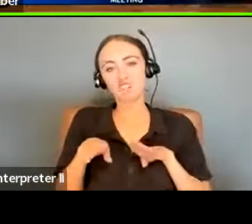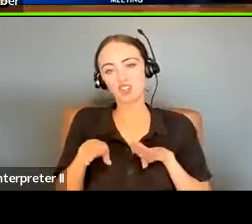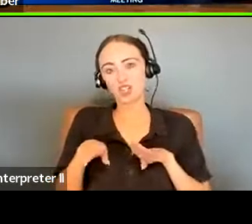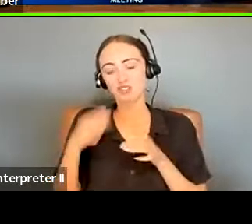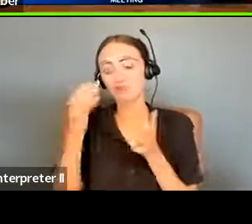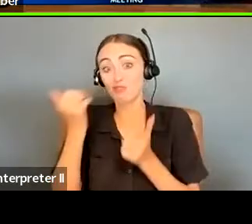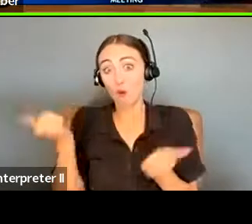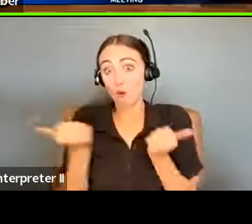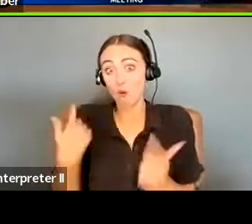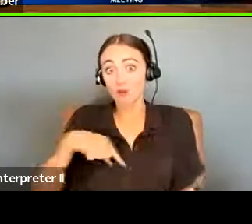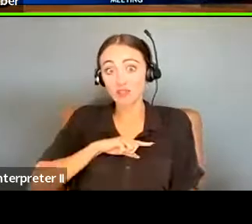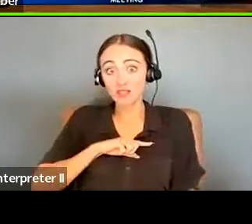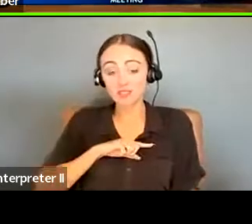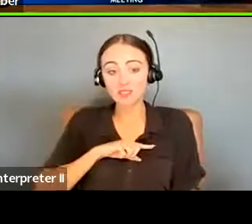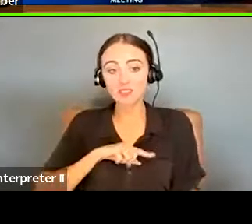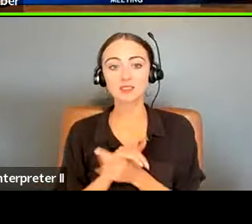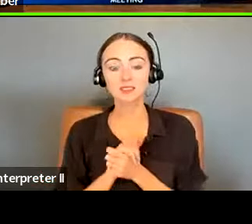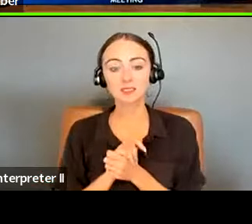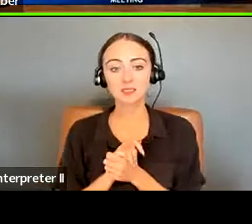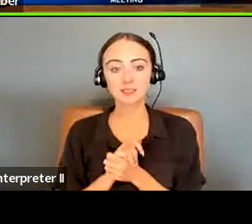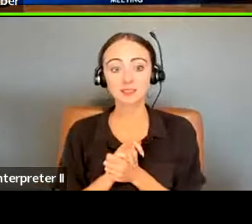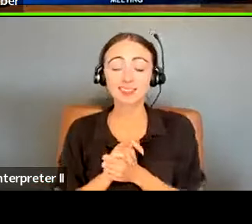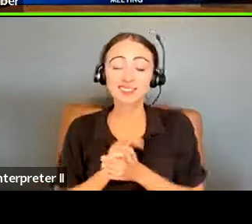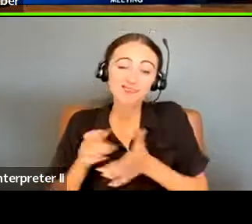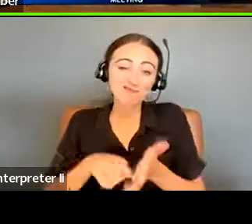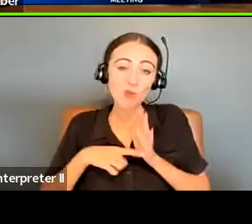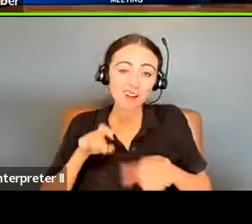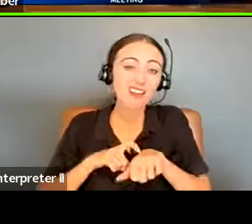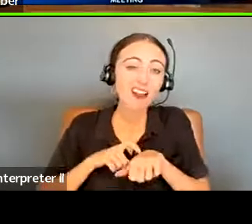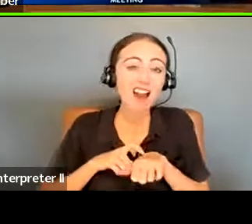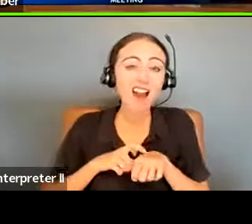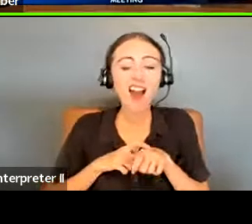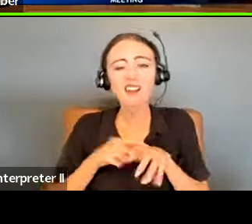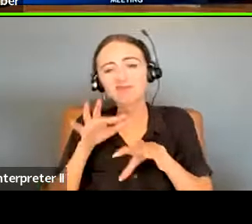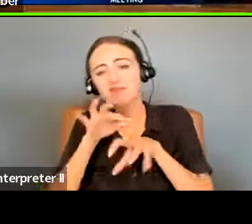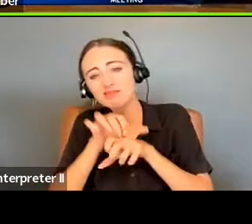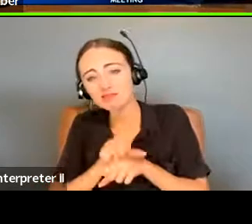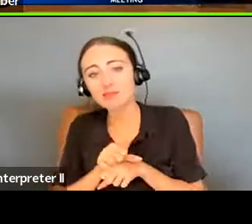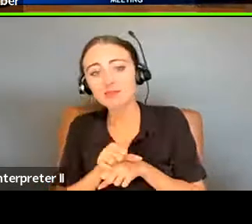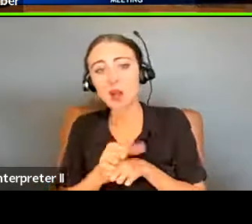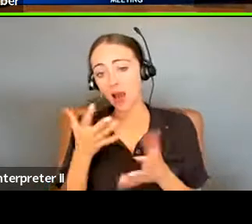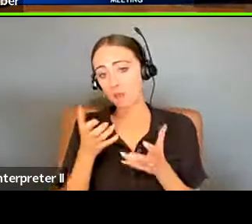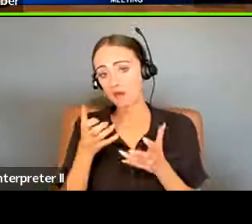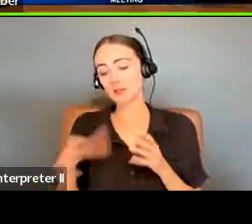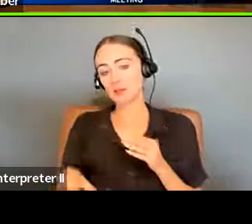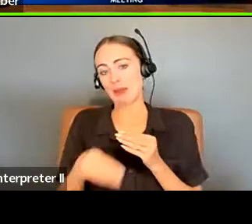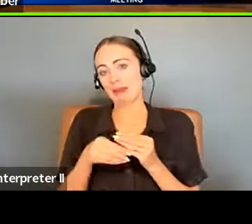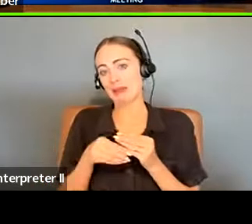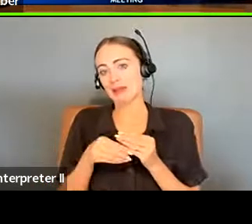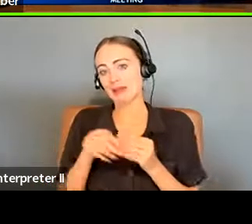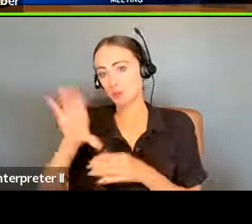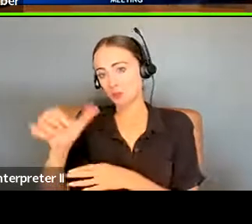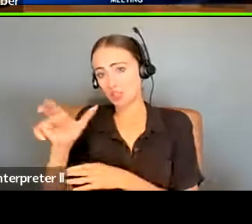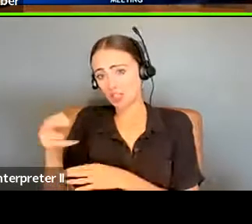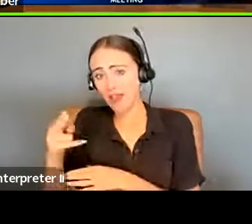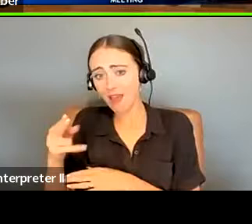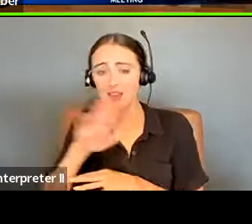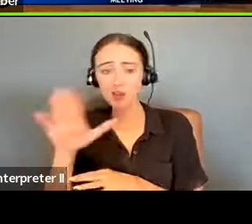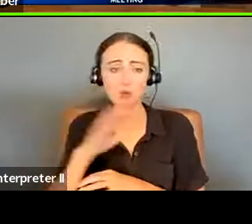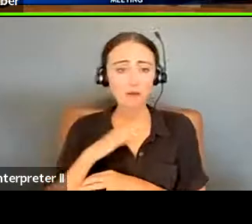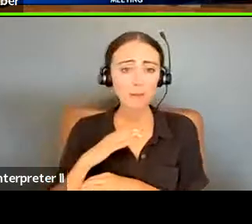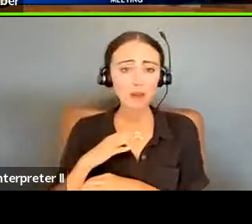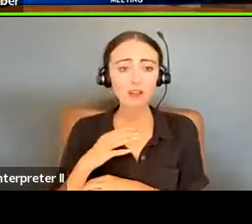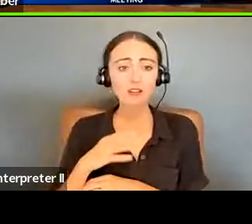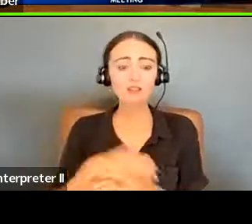of us. And that's going to take time and adjustment. So I want to add my thanks to Councilmember Che and to the committee